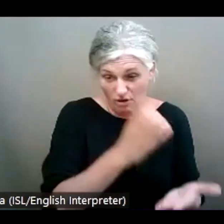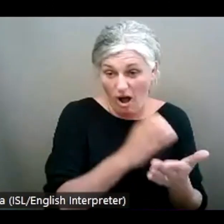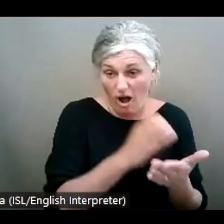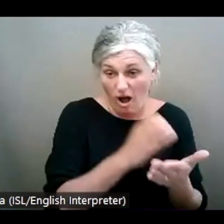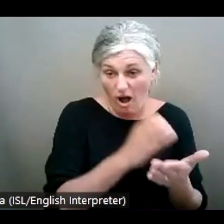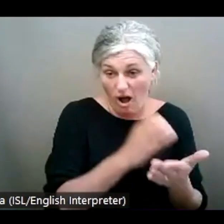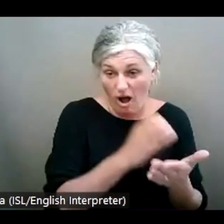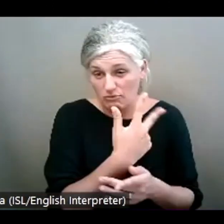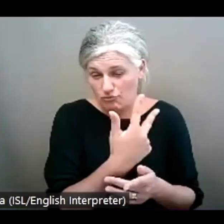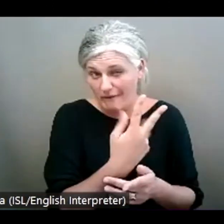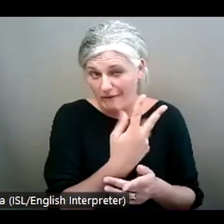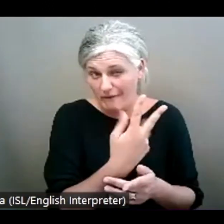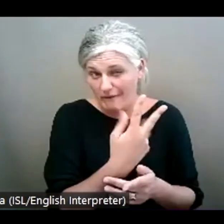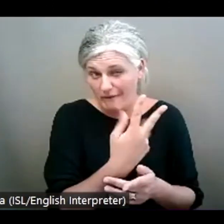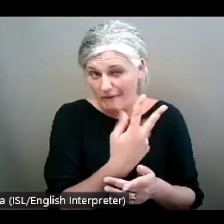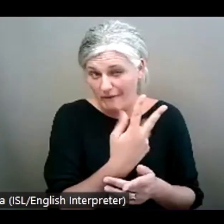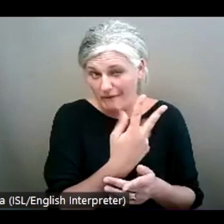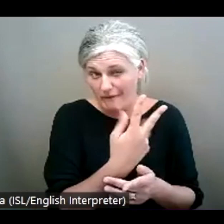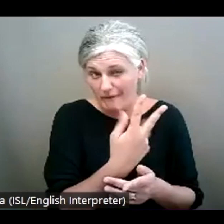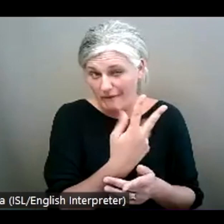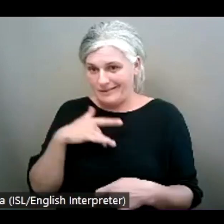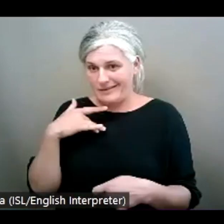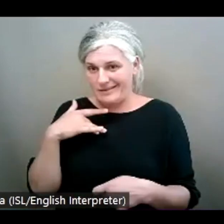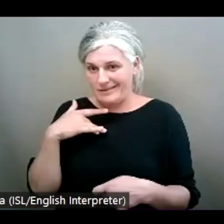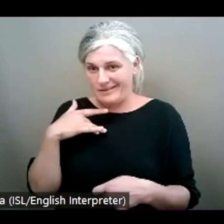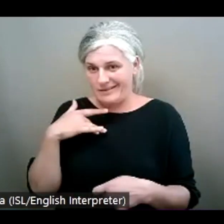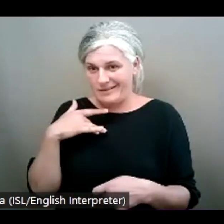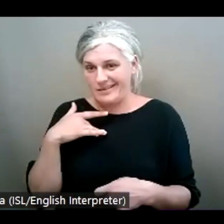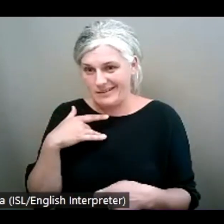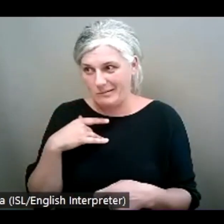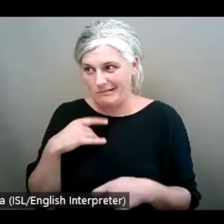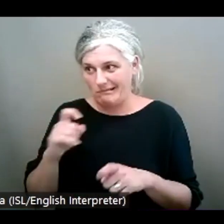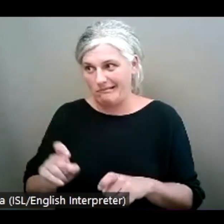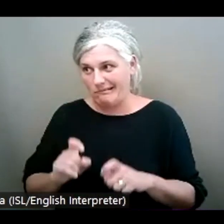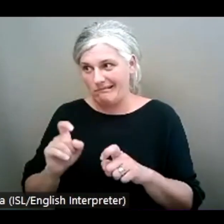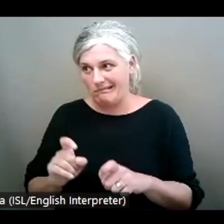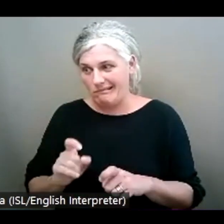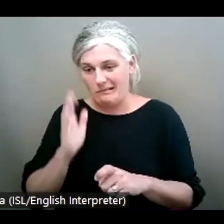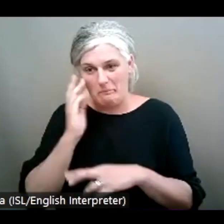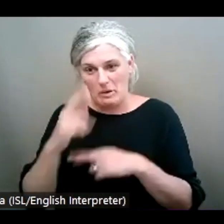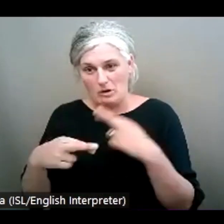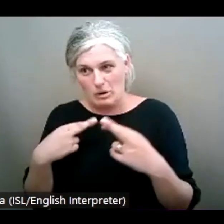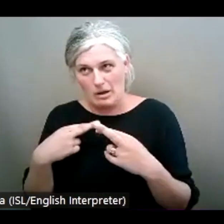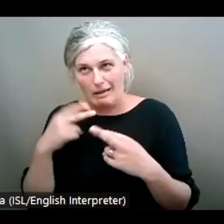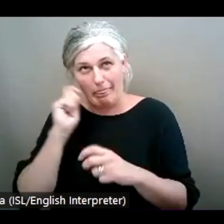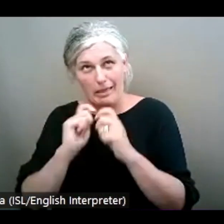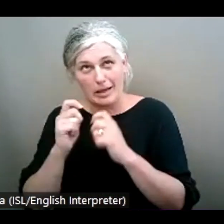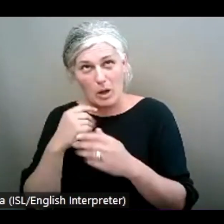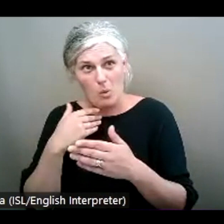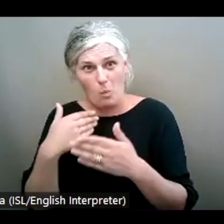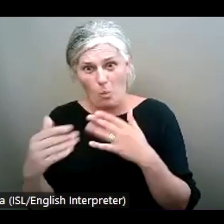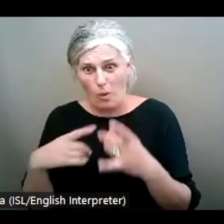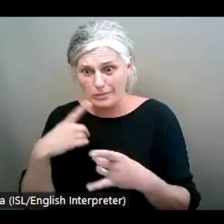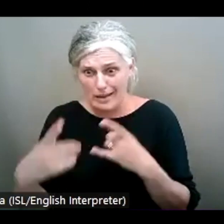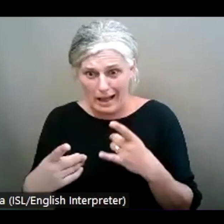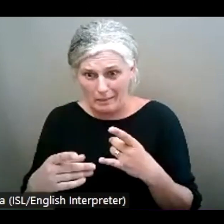all left. They were sitting in our bedroom thinking out what the heck was going